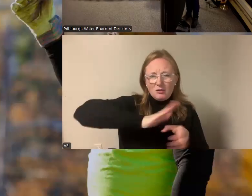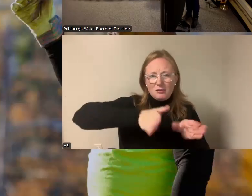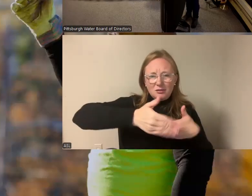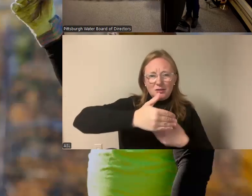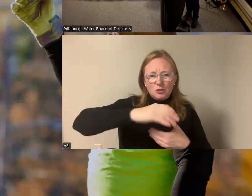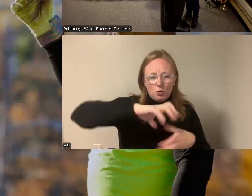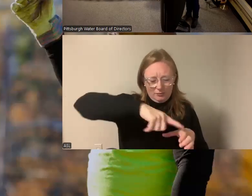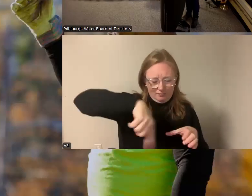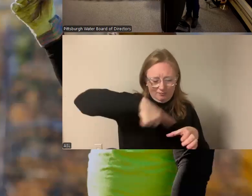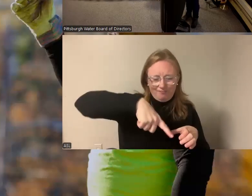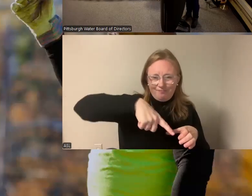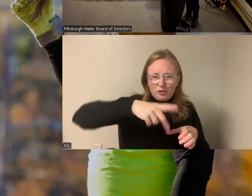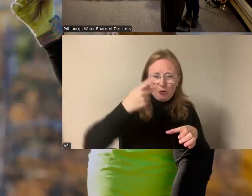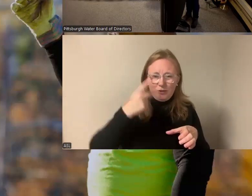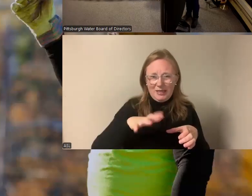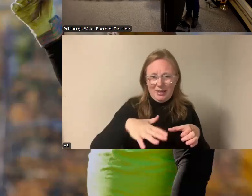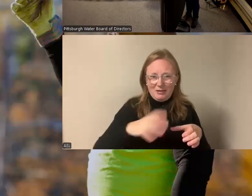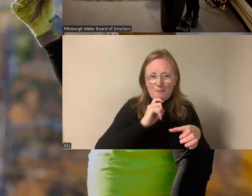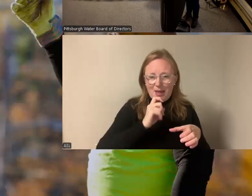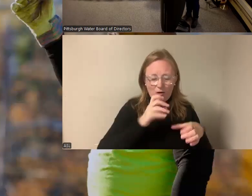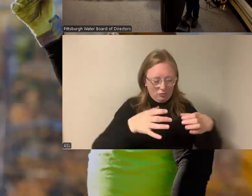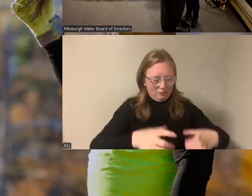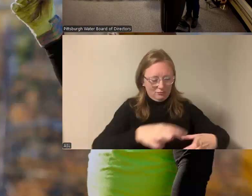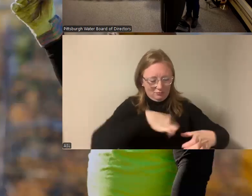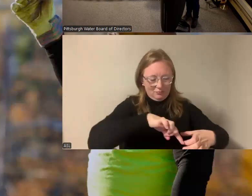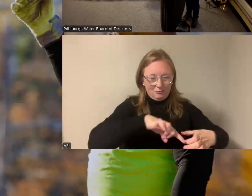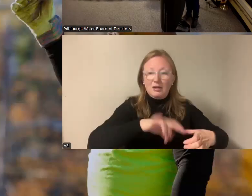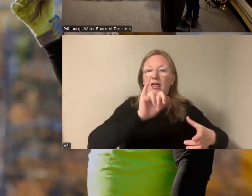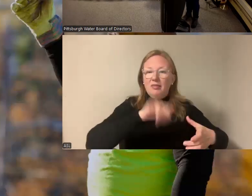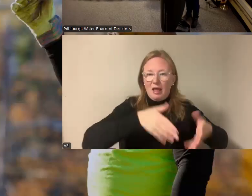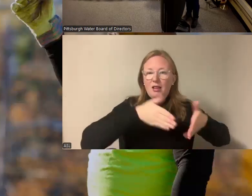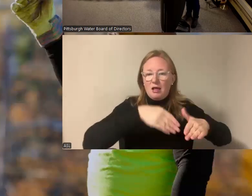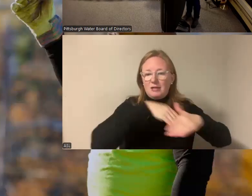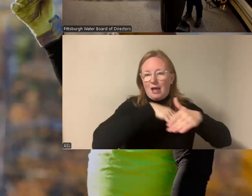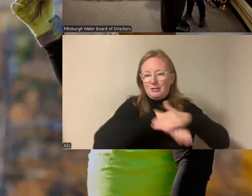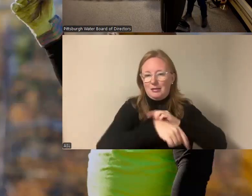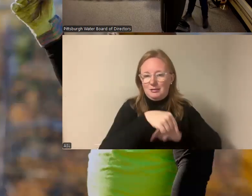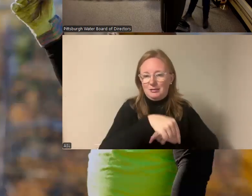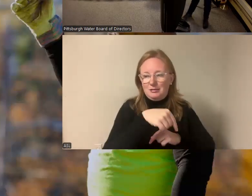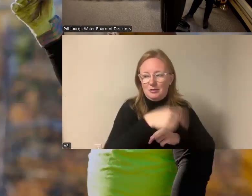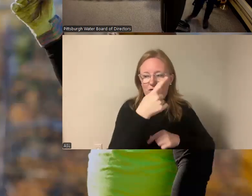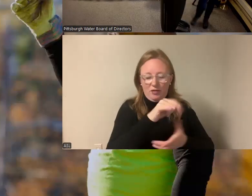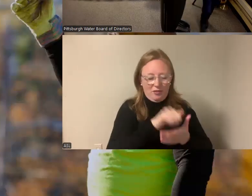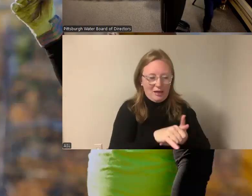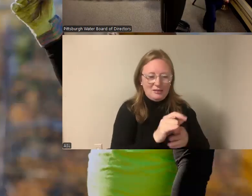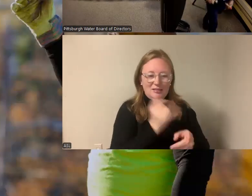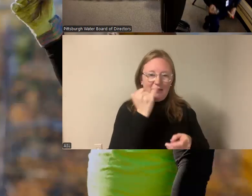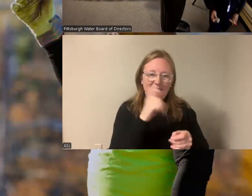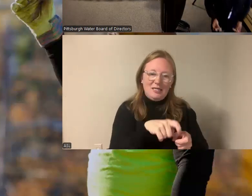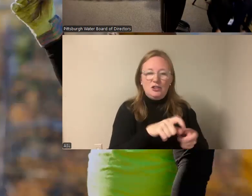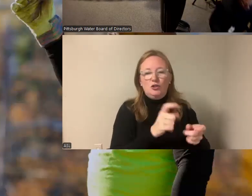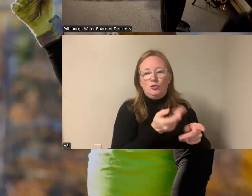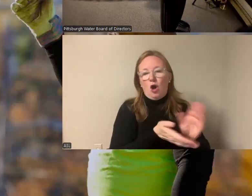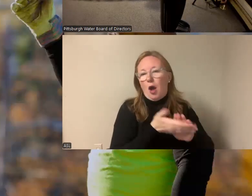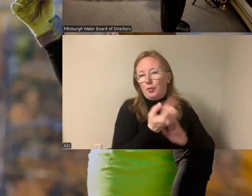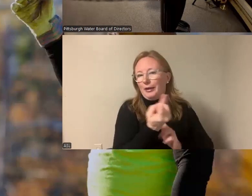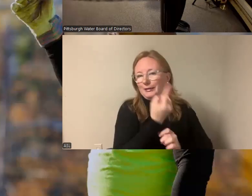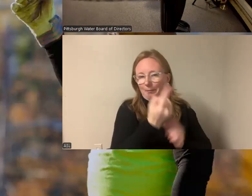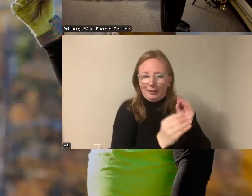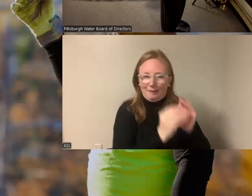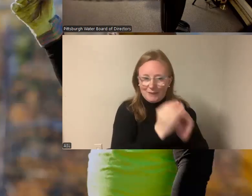in a sidewalk or in a yard area, and that allows somebody to access this little top piece to operate these small valves.